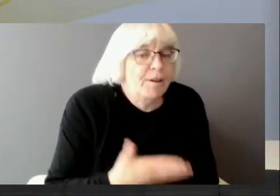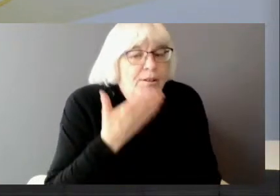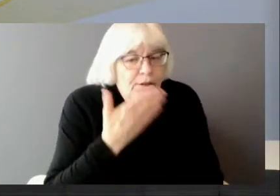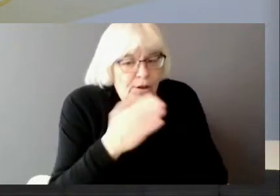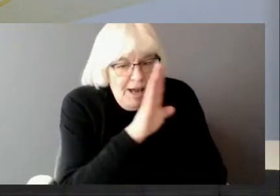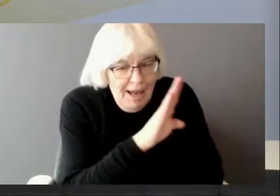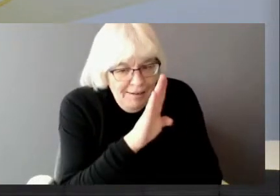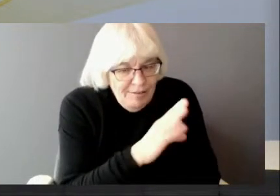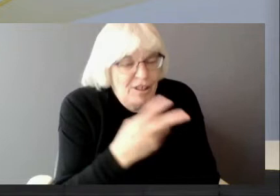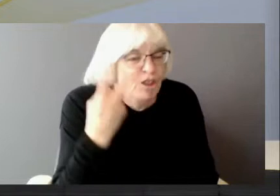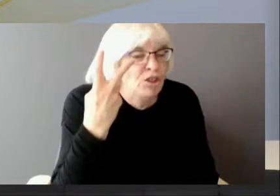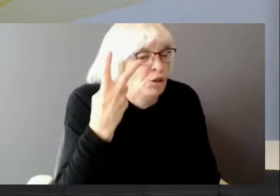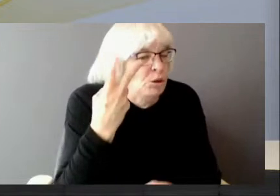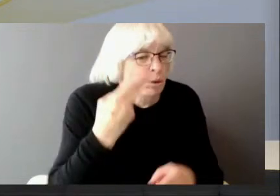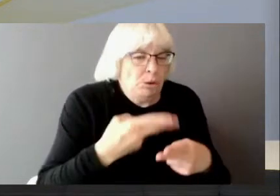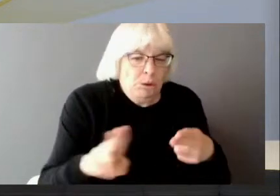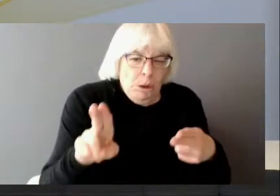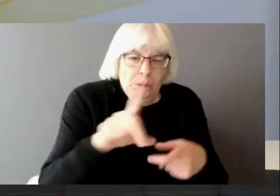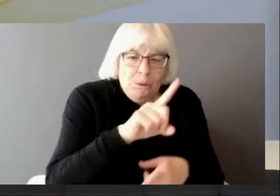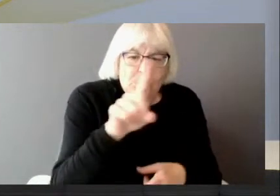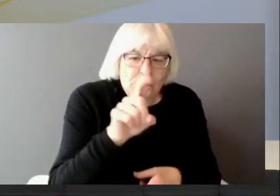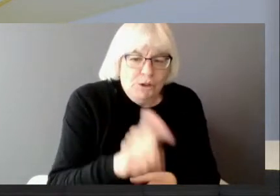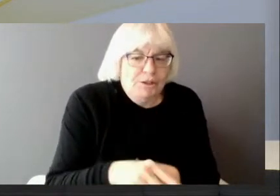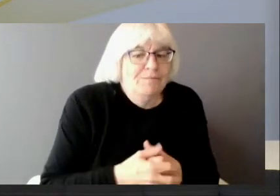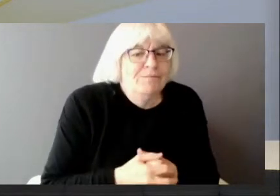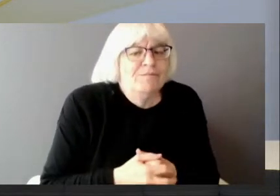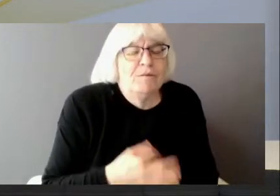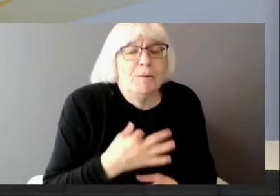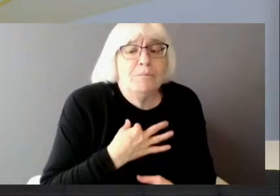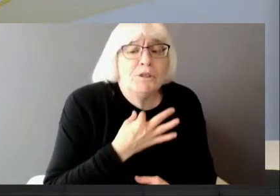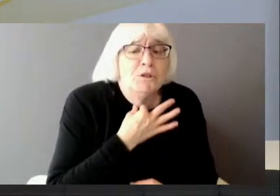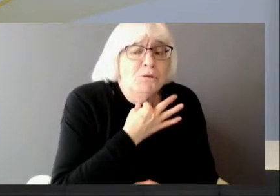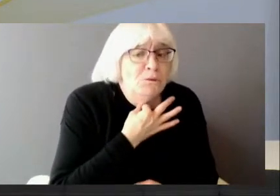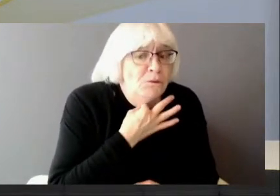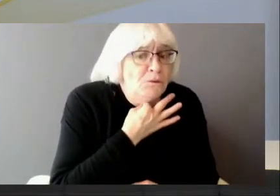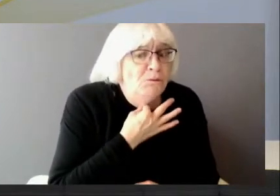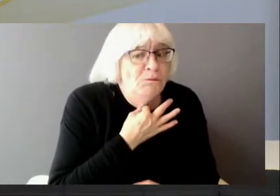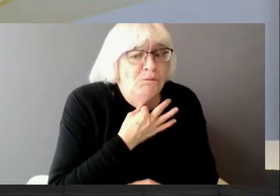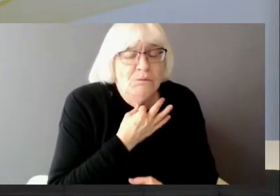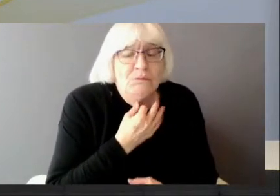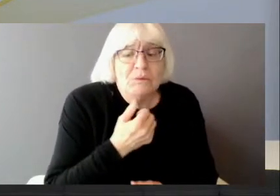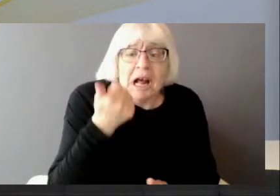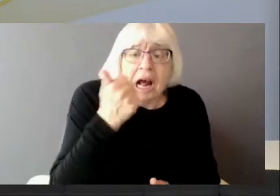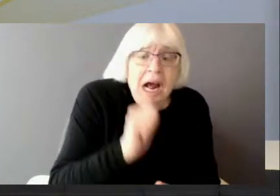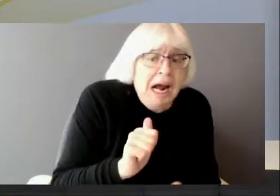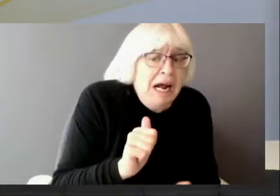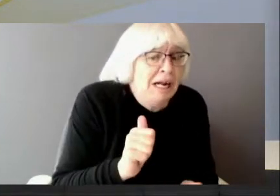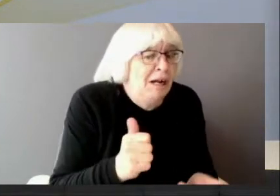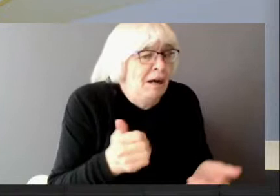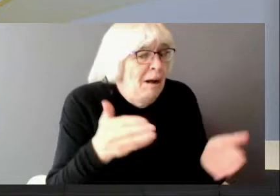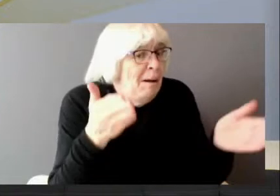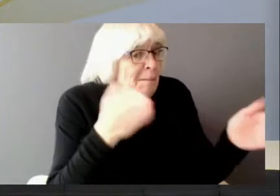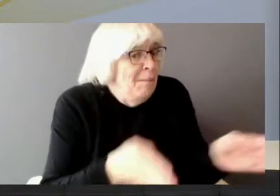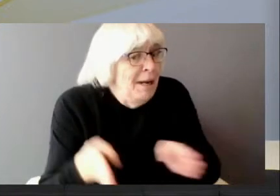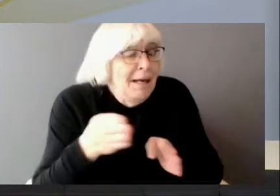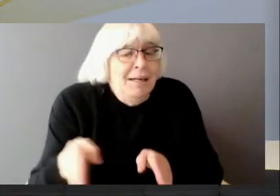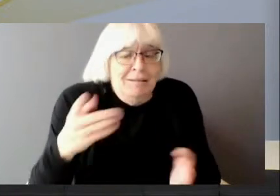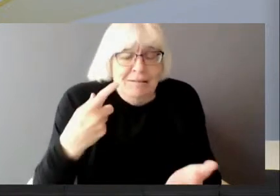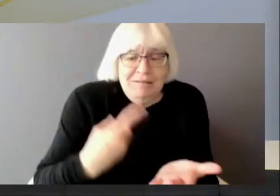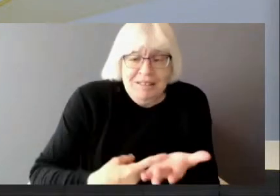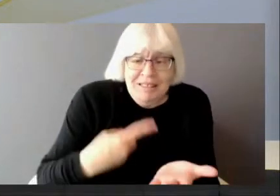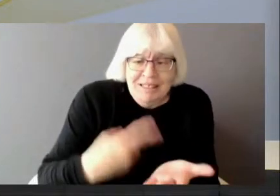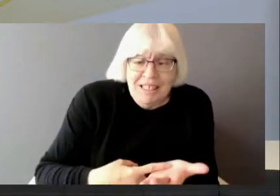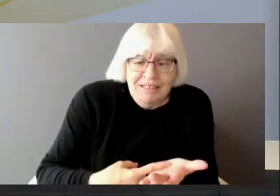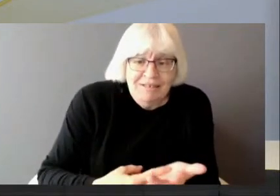are any sort of plans or discussions at all about possibly changing or increasing the self-isolation requirements because